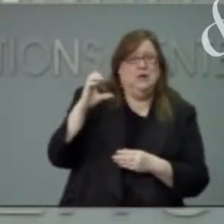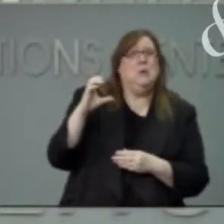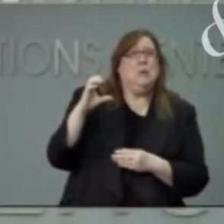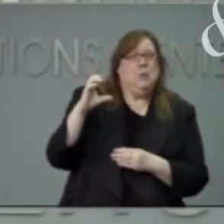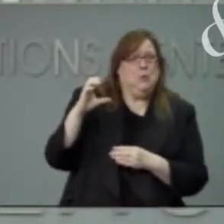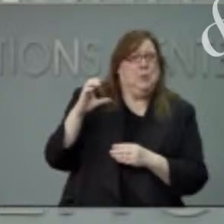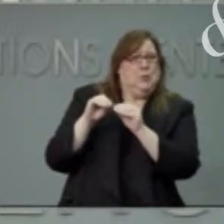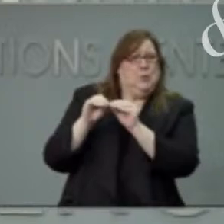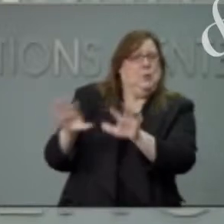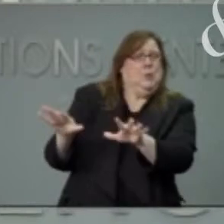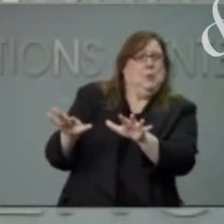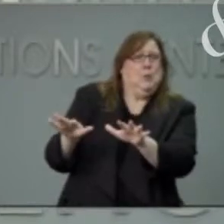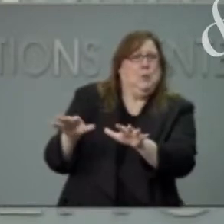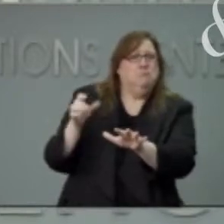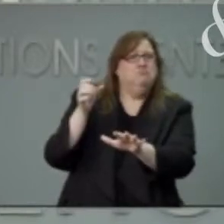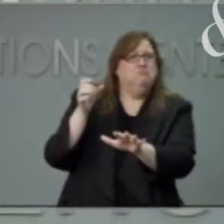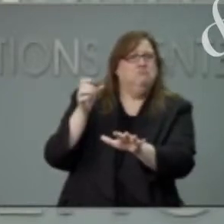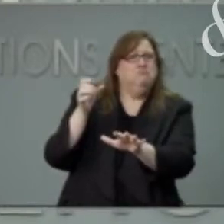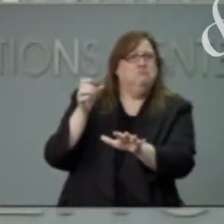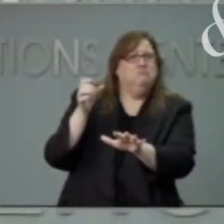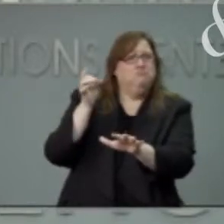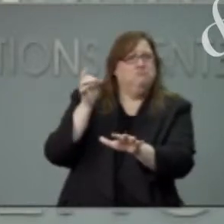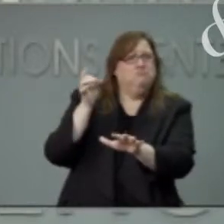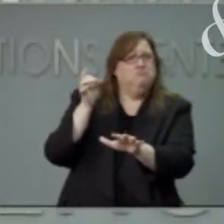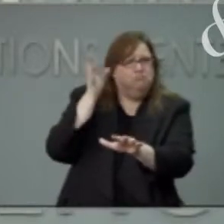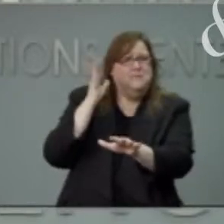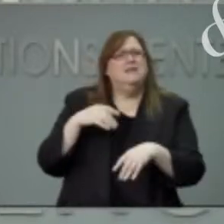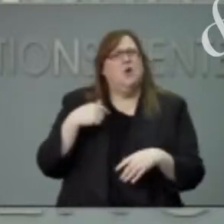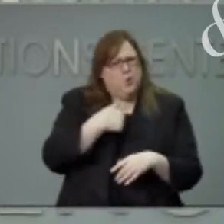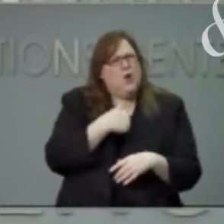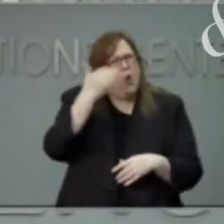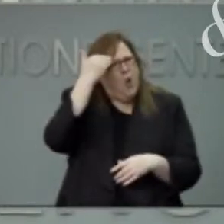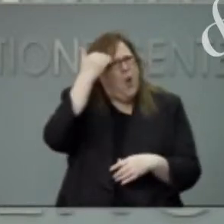deadly serious. Just in the past month,